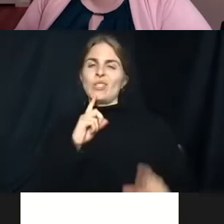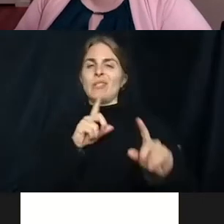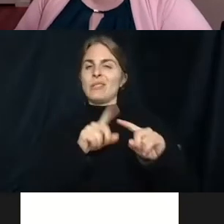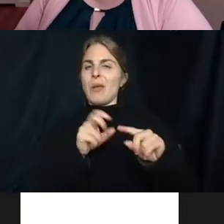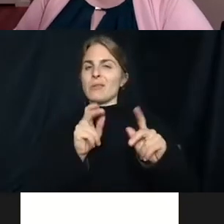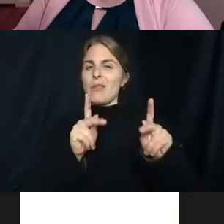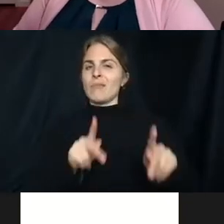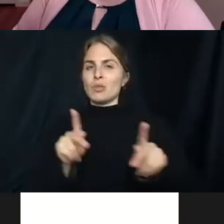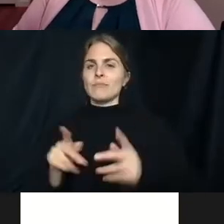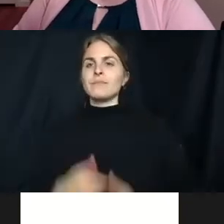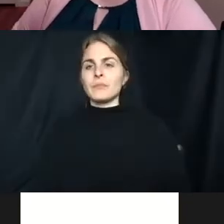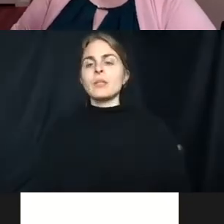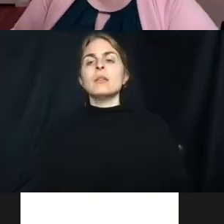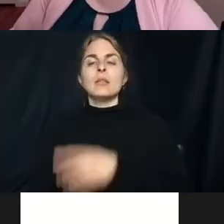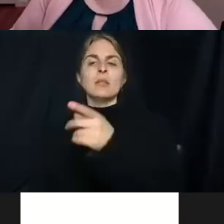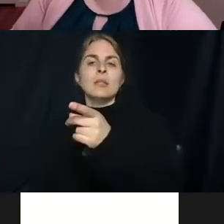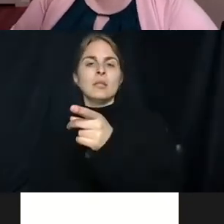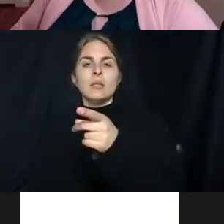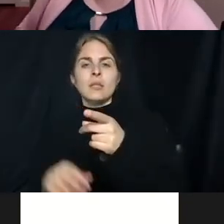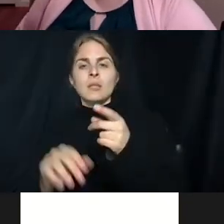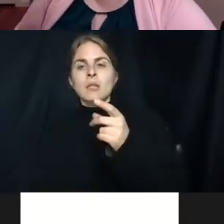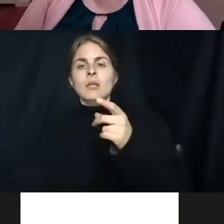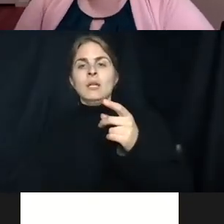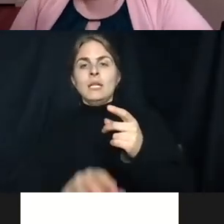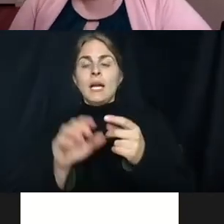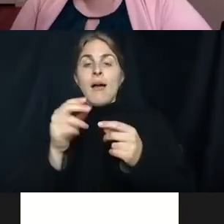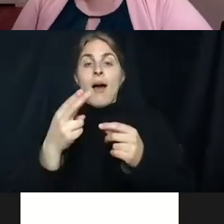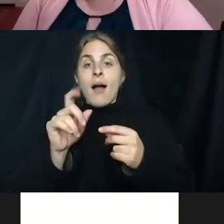I'll add to that. It is definitely case by case.